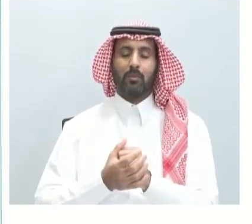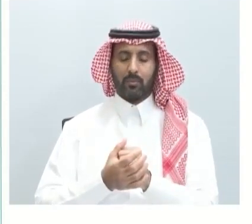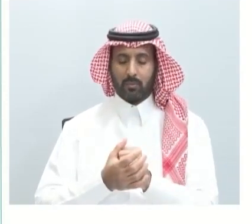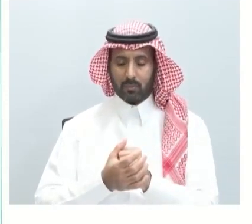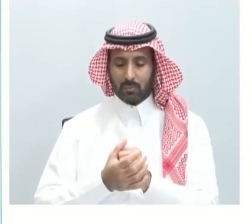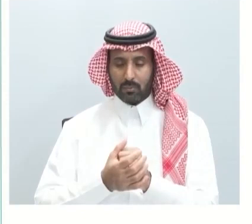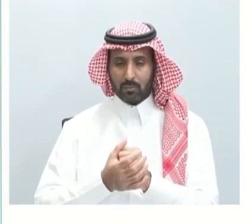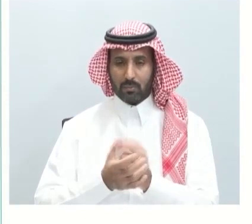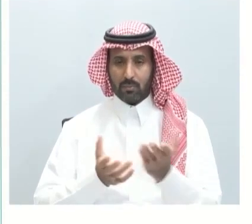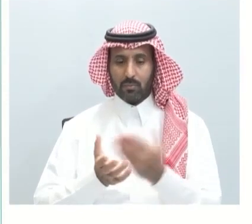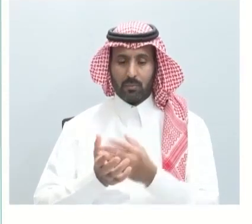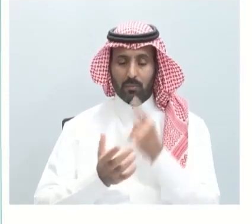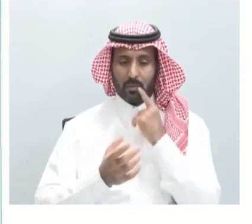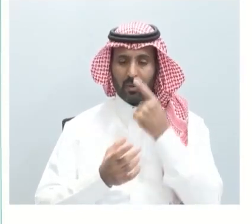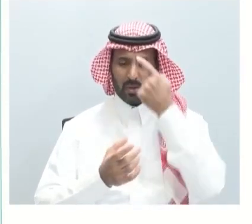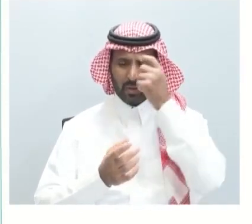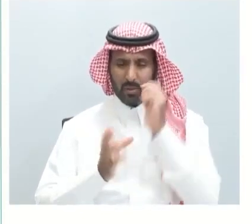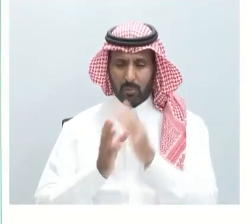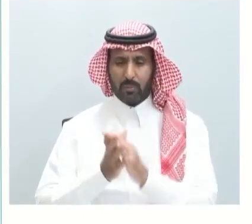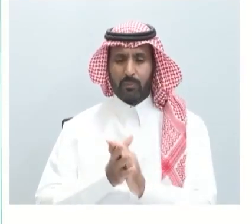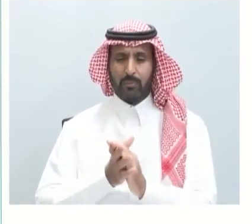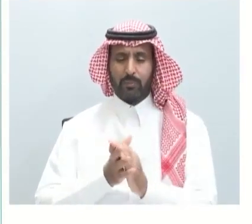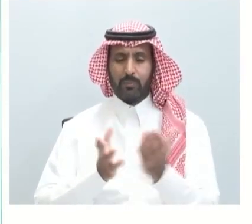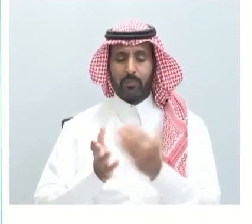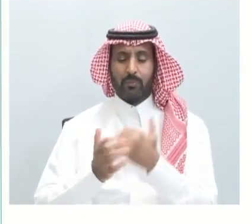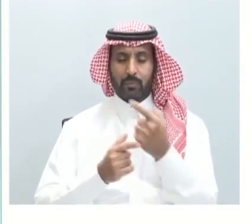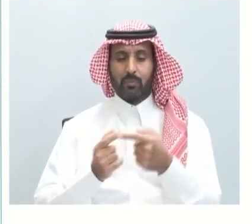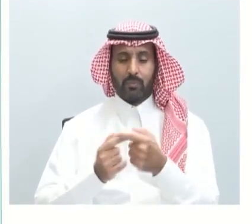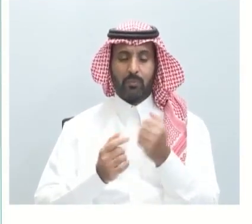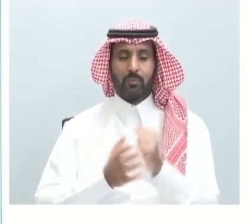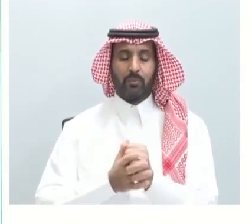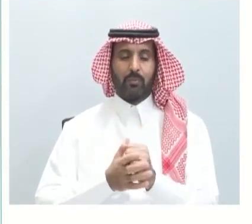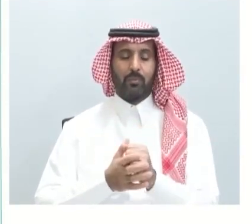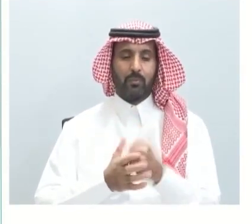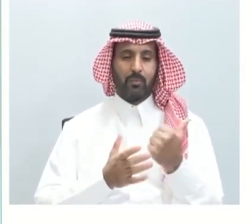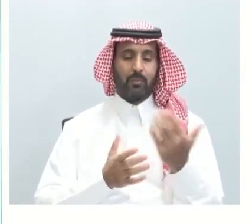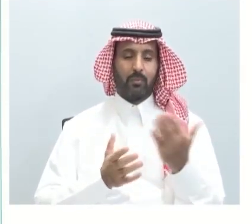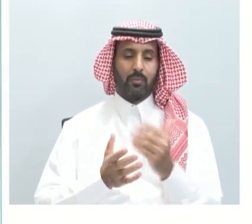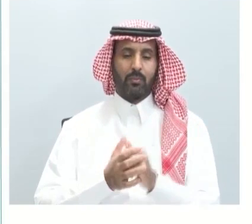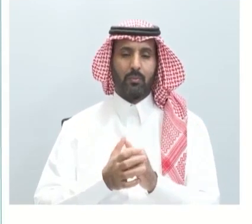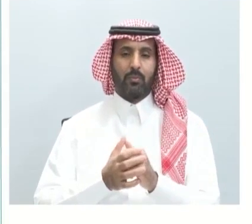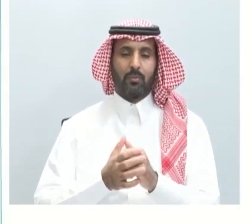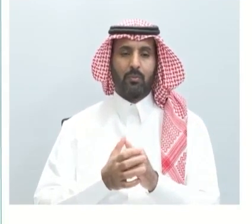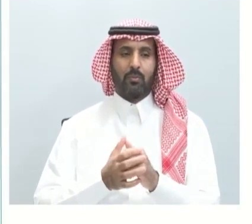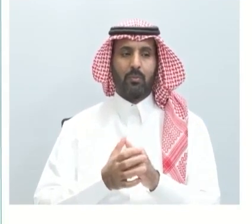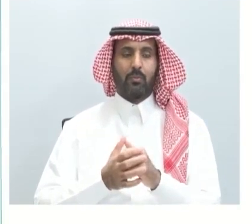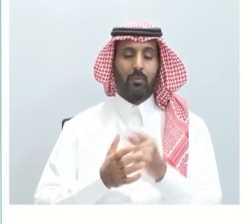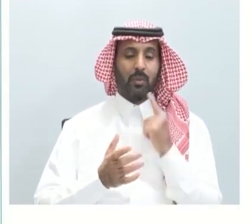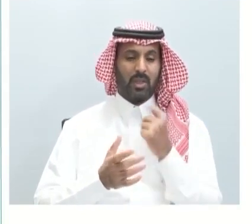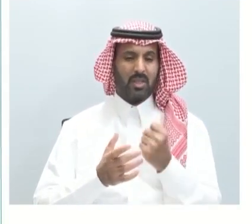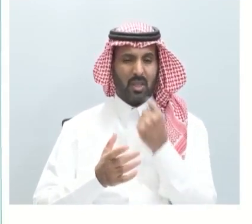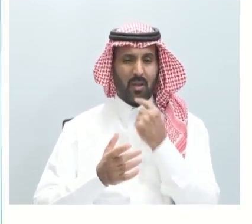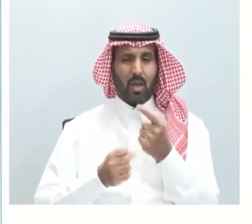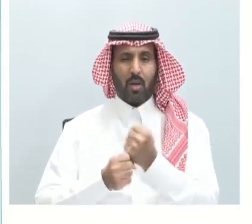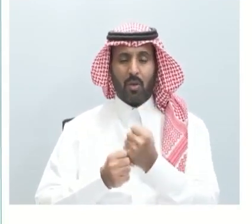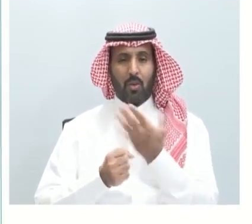I've ever eaten is Indian food. So continuing with the question here, number six, what's the hardest thing you've